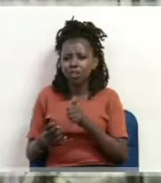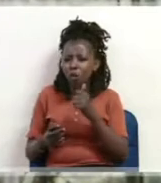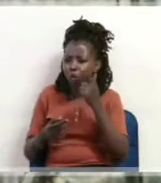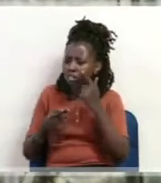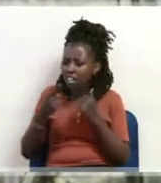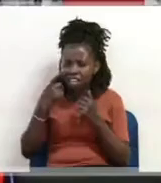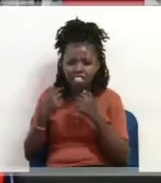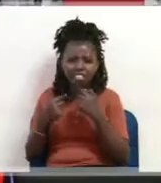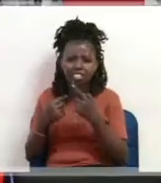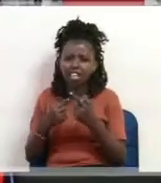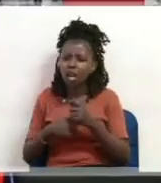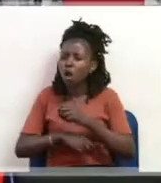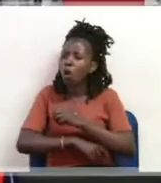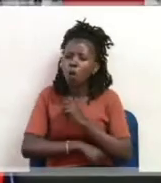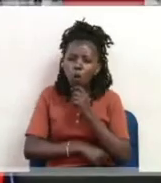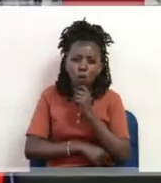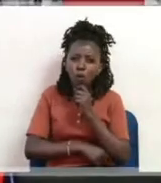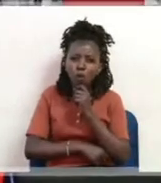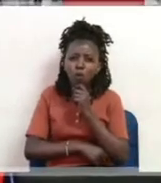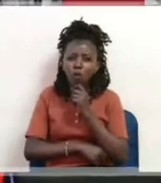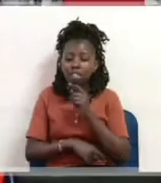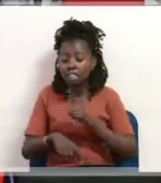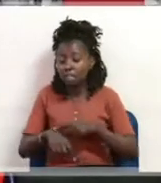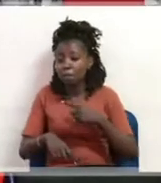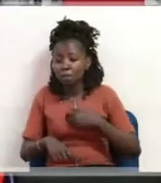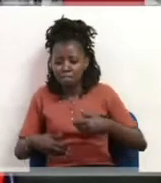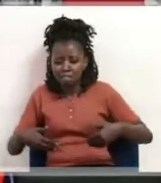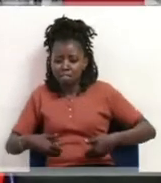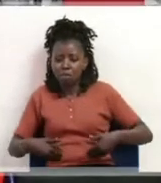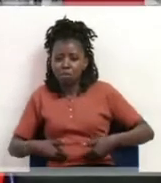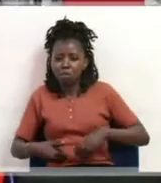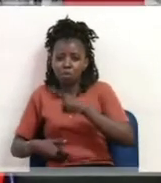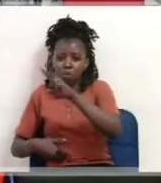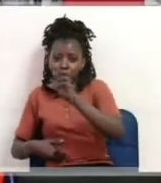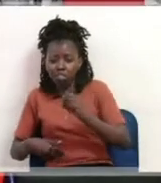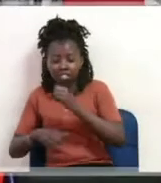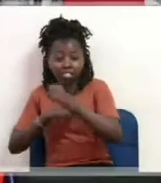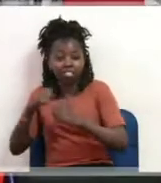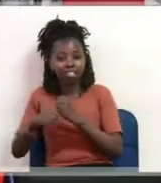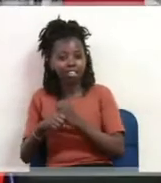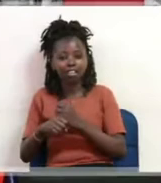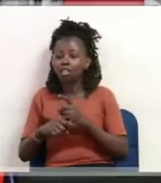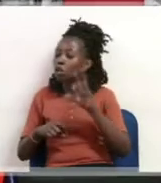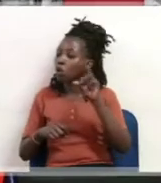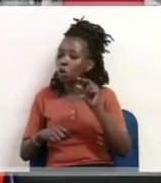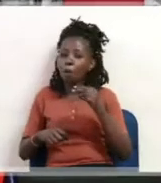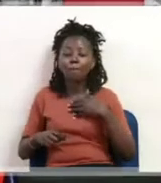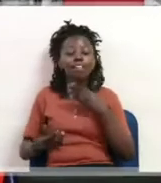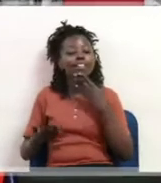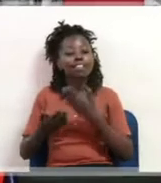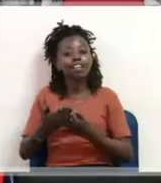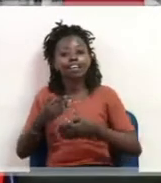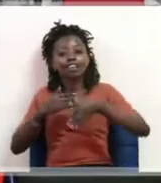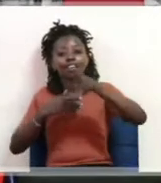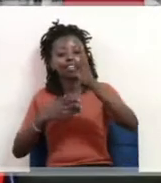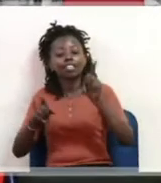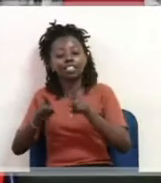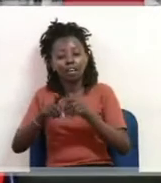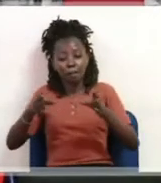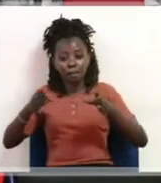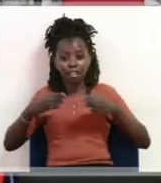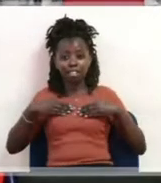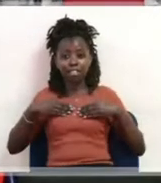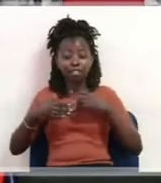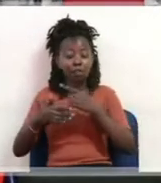20. Oh, when I was 20. I thank God. And I accept what is